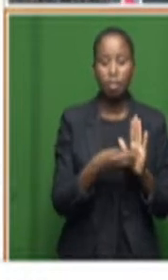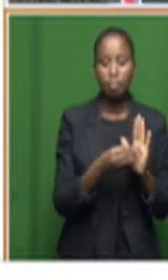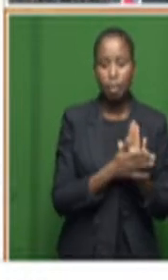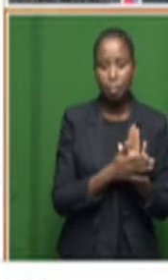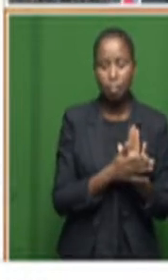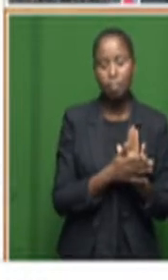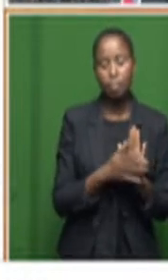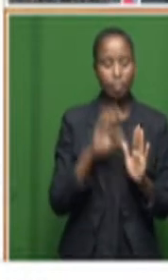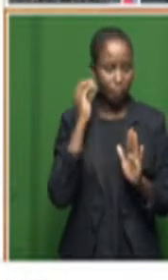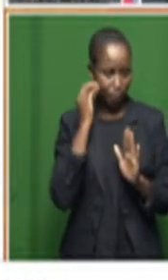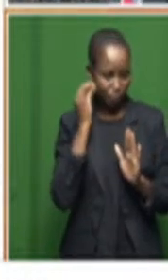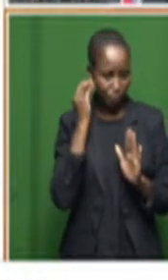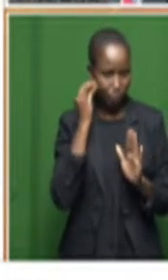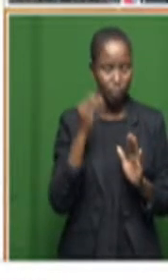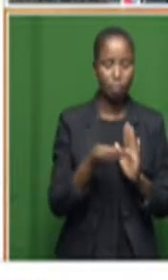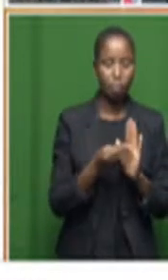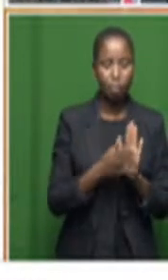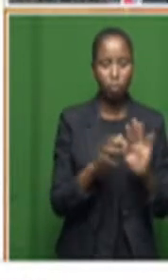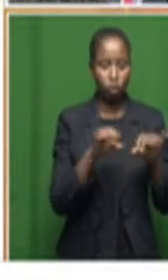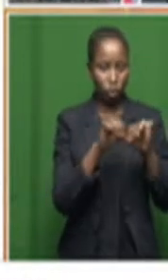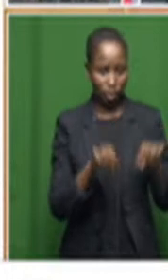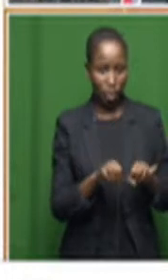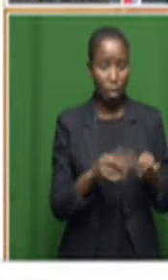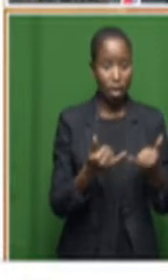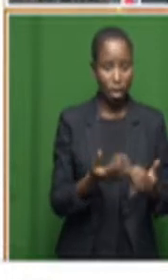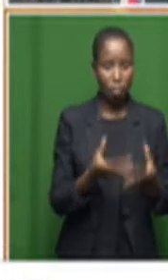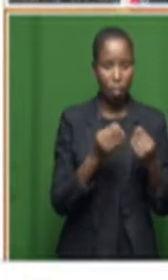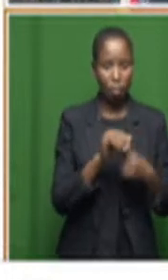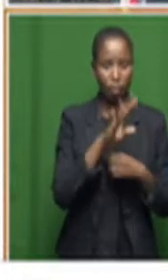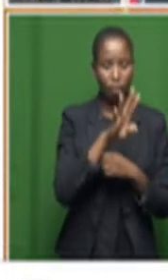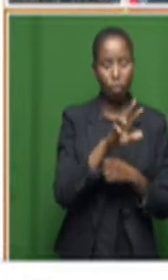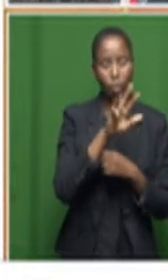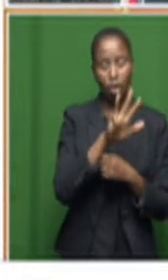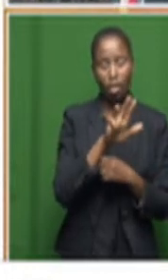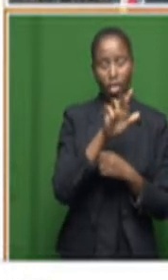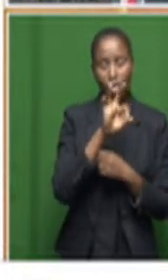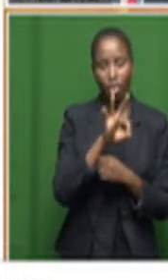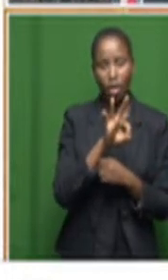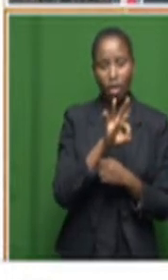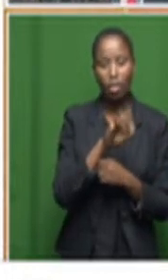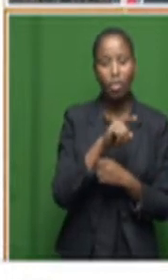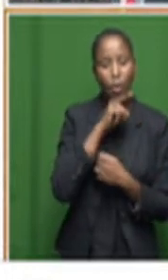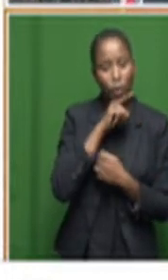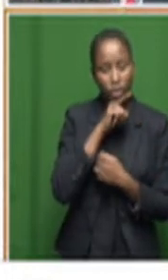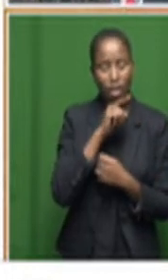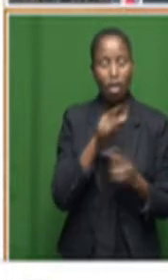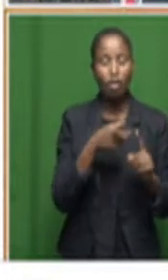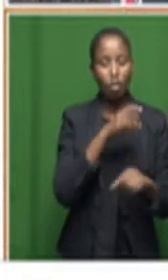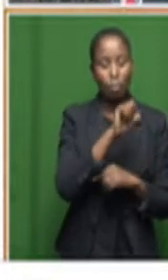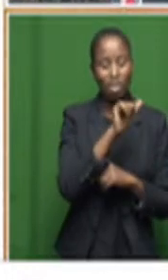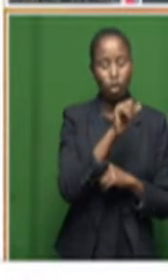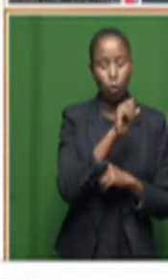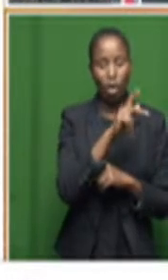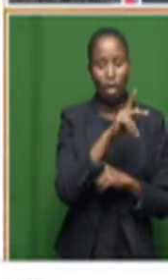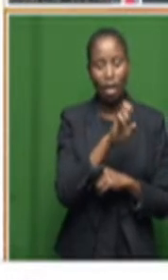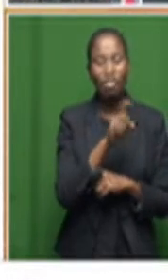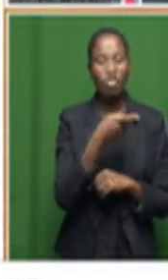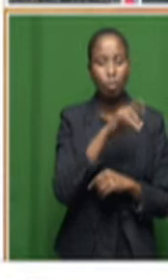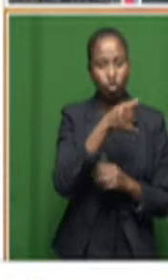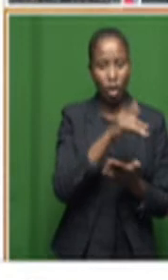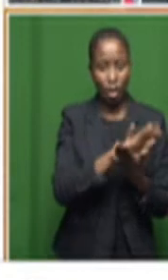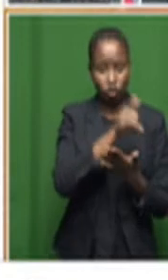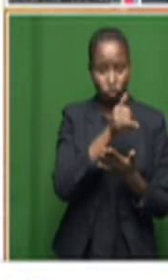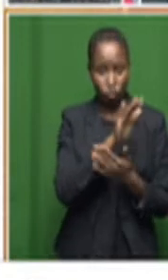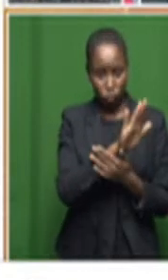and captured into the system. We are now at 493,000 Sisonke vaccinations on J&J,